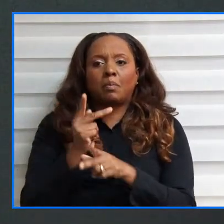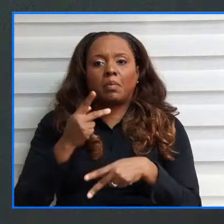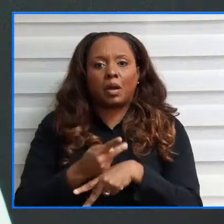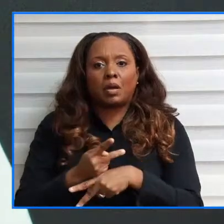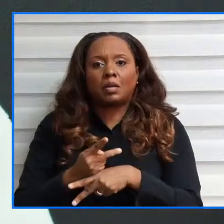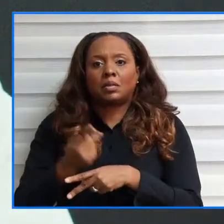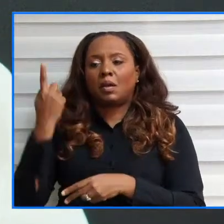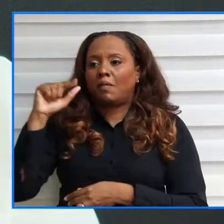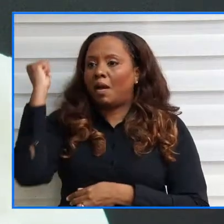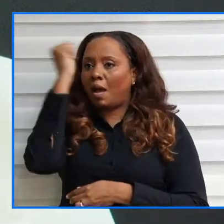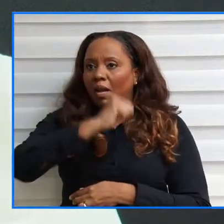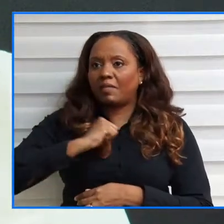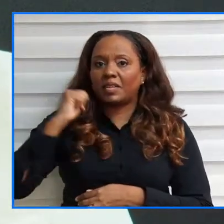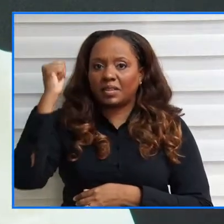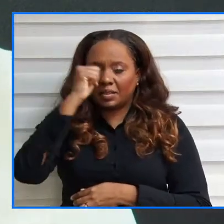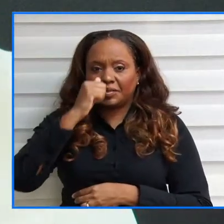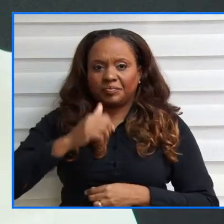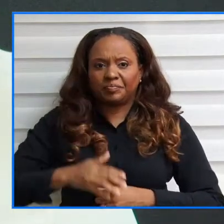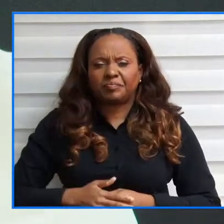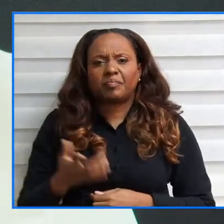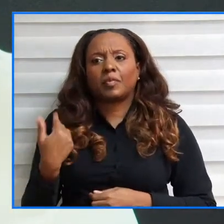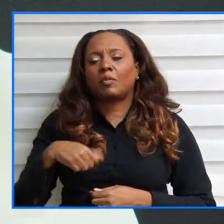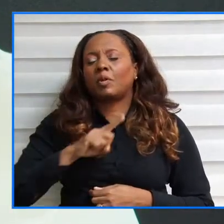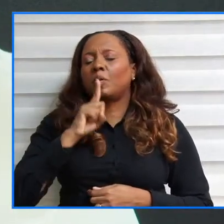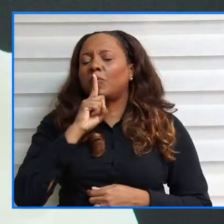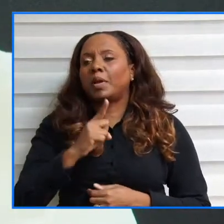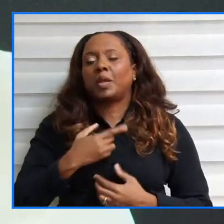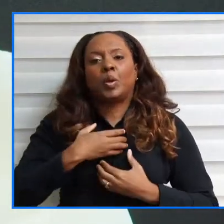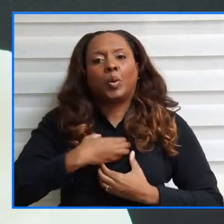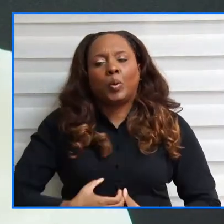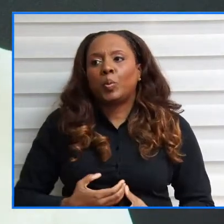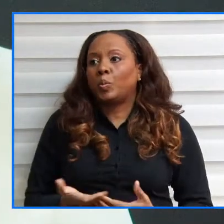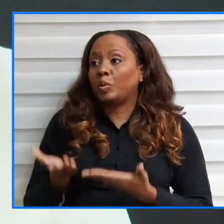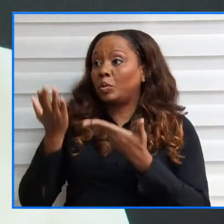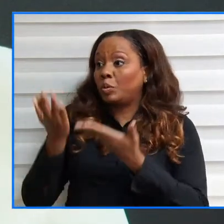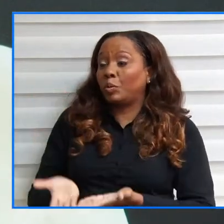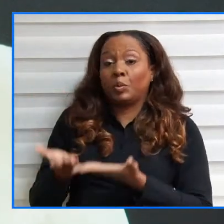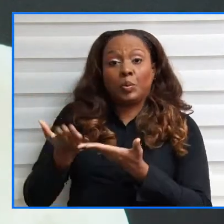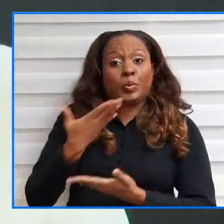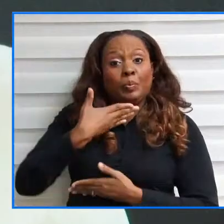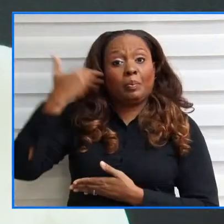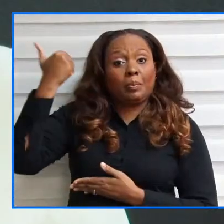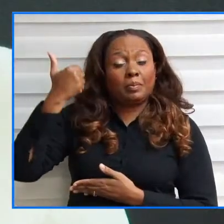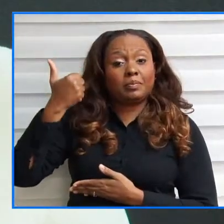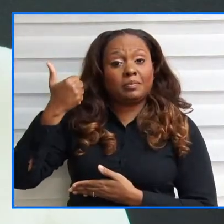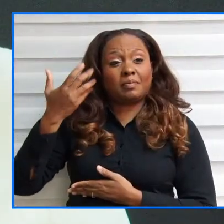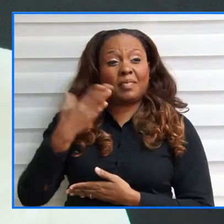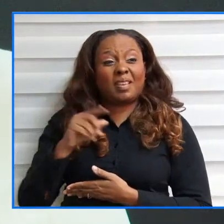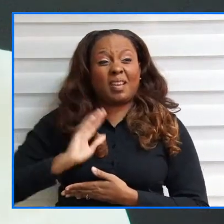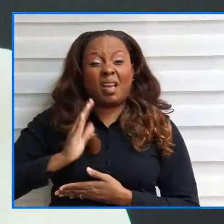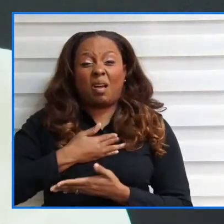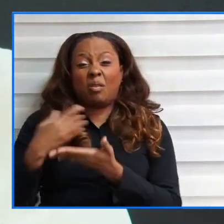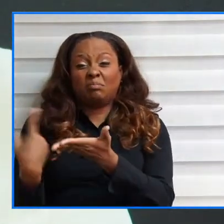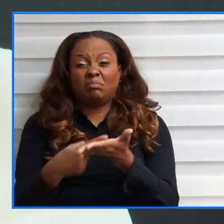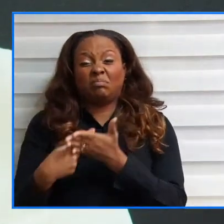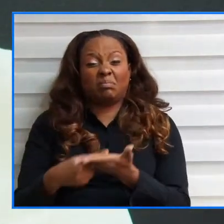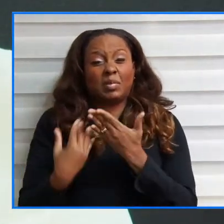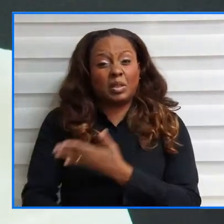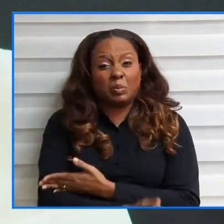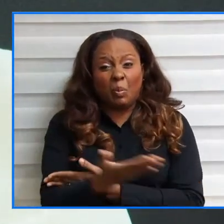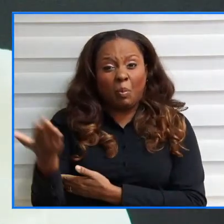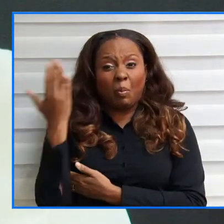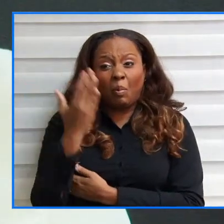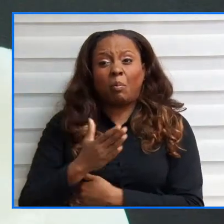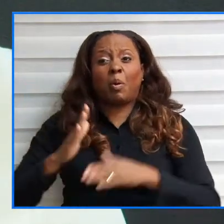of Africa is one that we wish you all the very best in. And given our discussions this morning, we hope that we